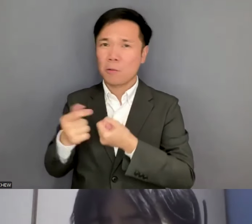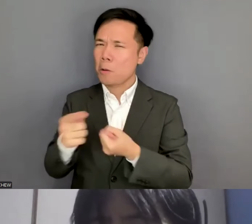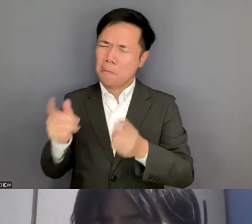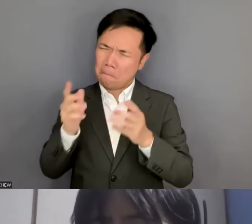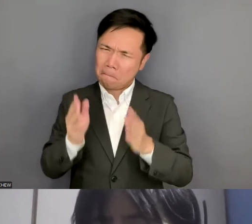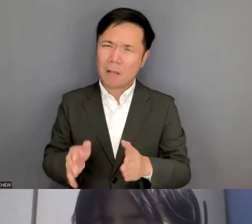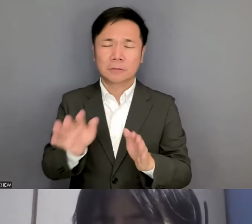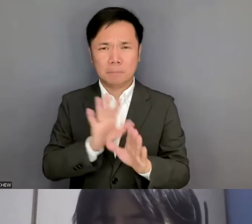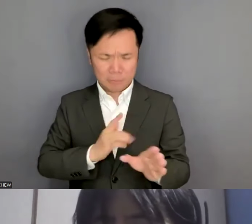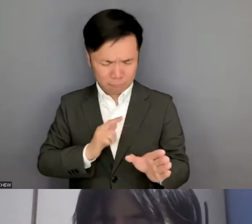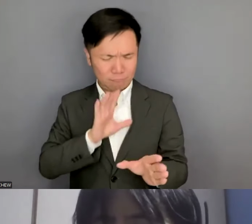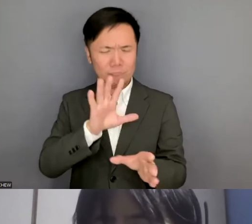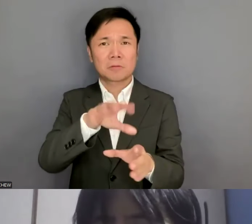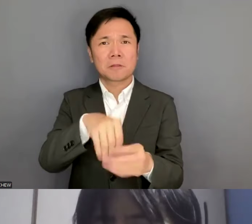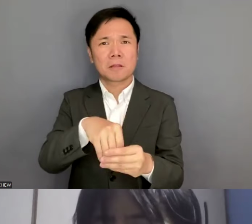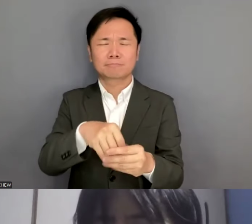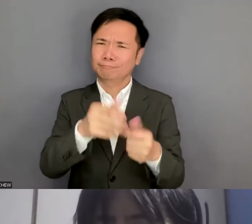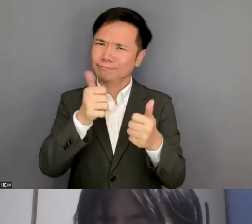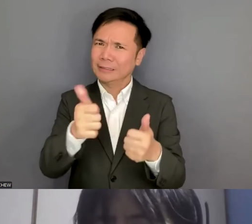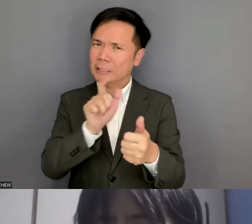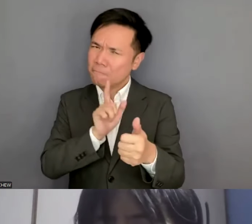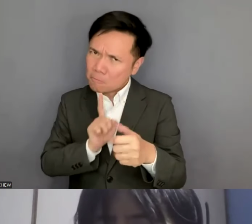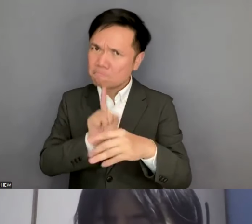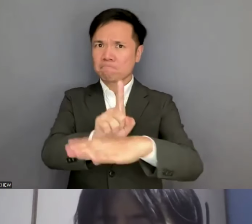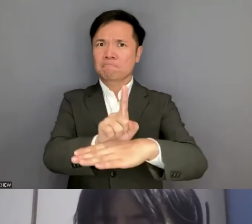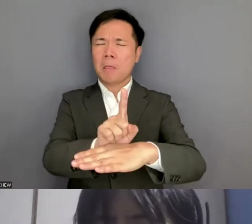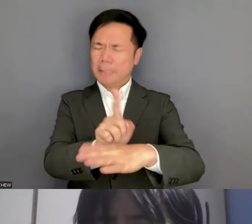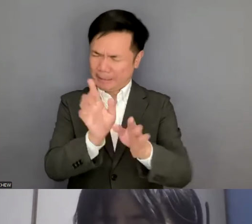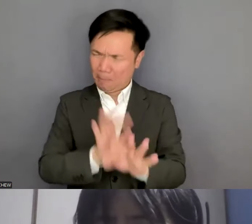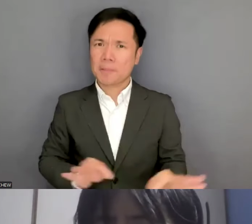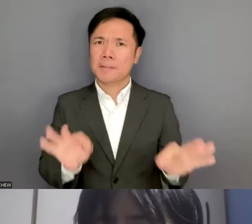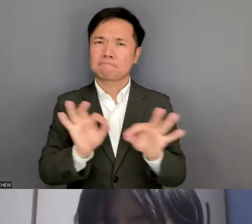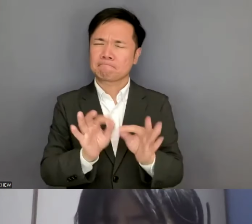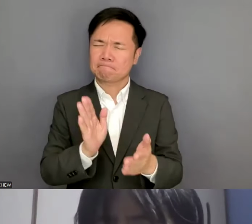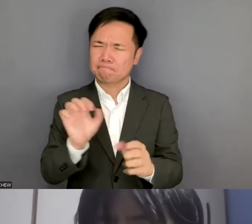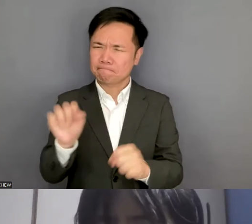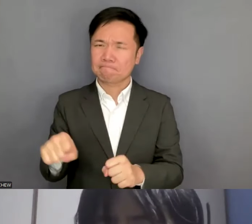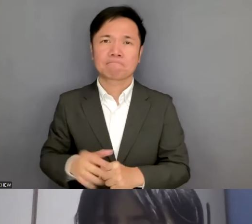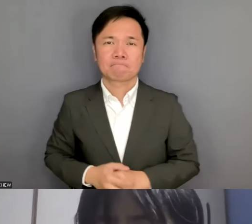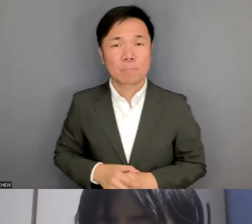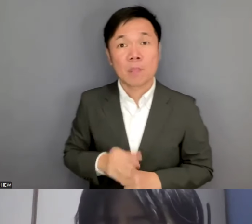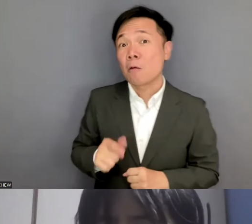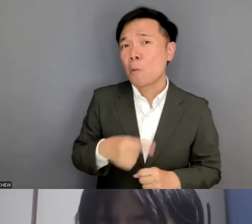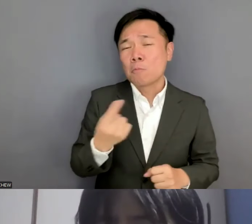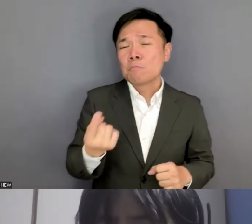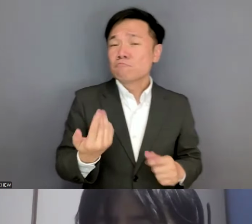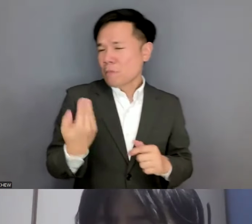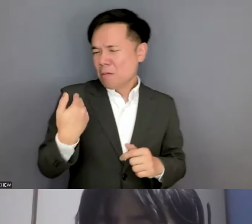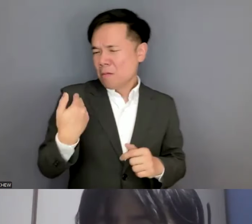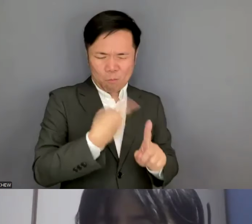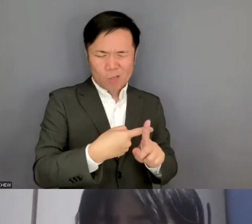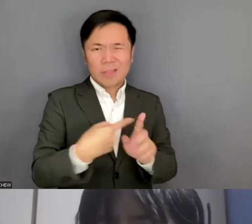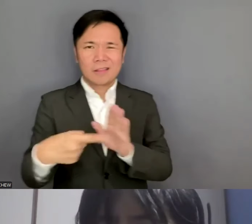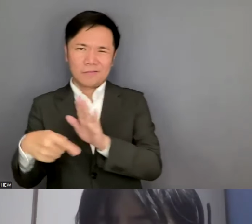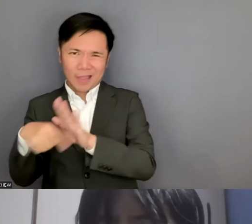be included and have a seat at the table. So thank you for sharing what worked really well and what maybe didn't in the past and what we